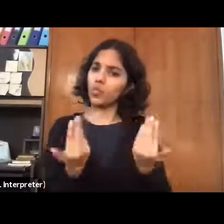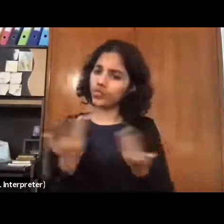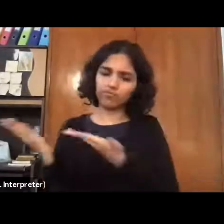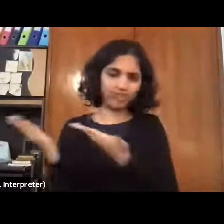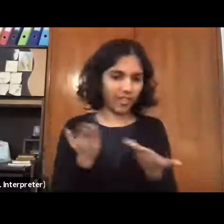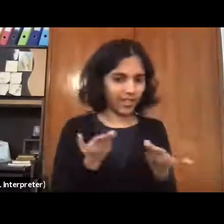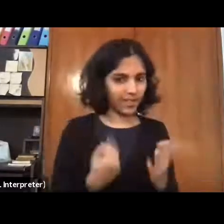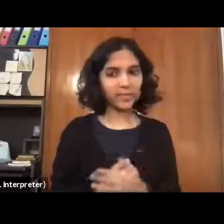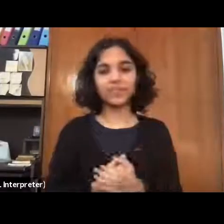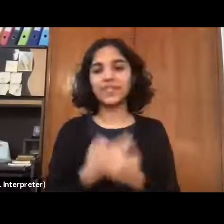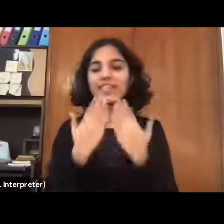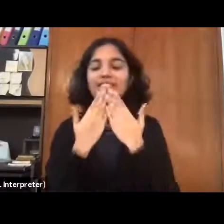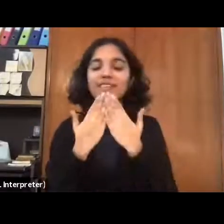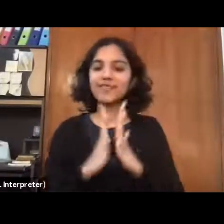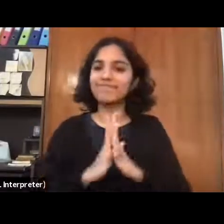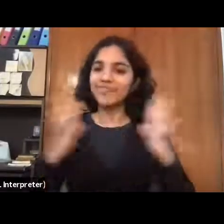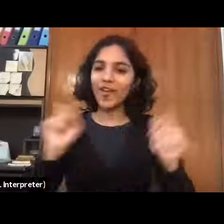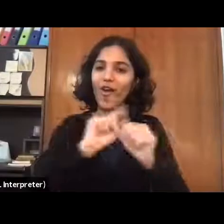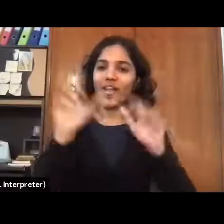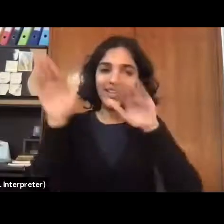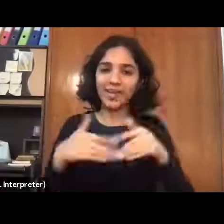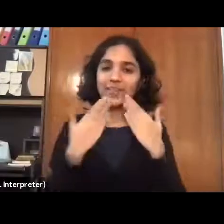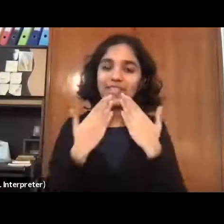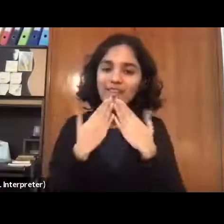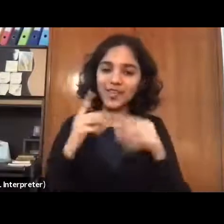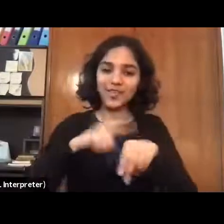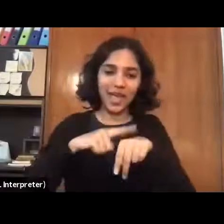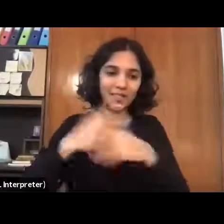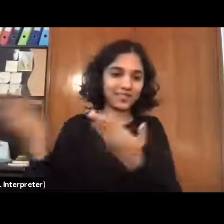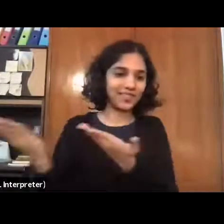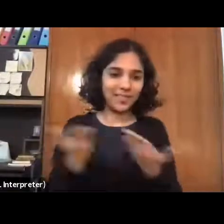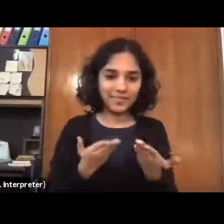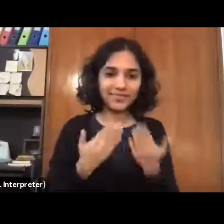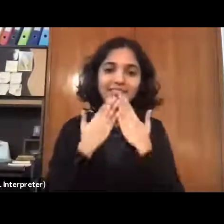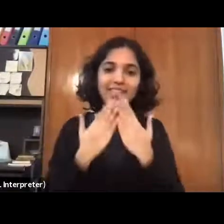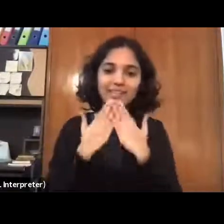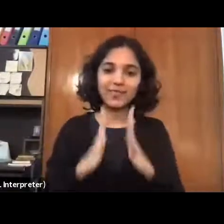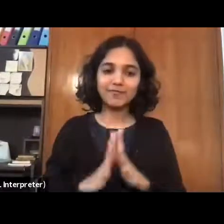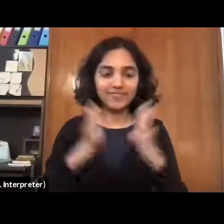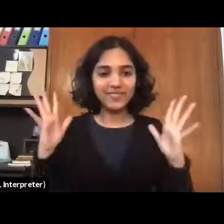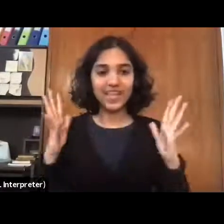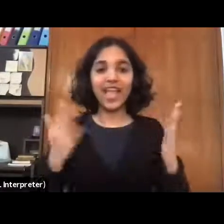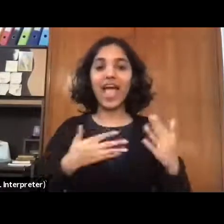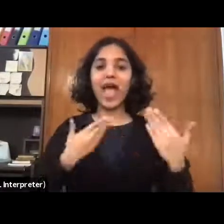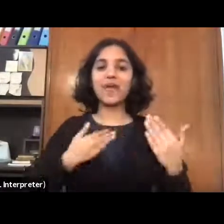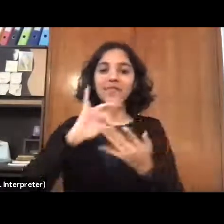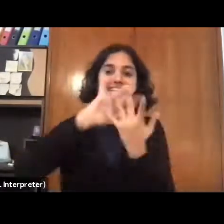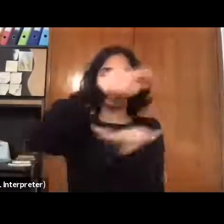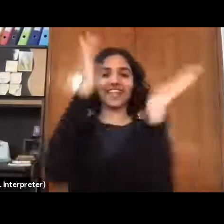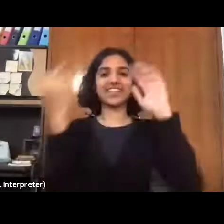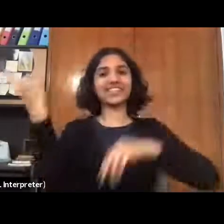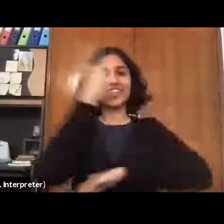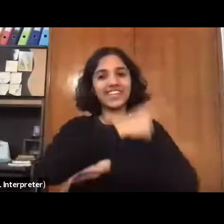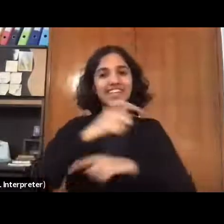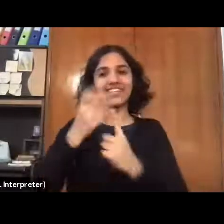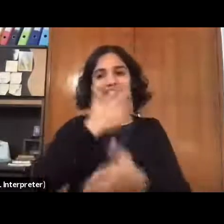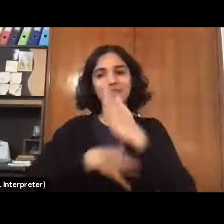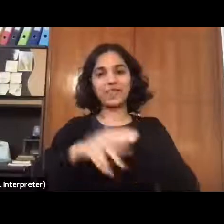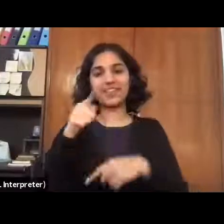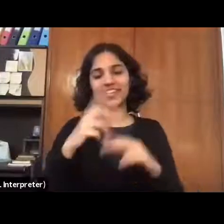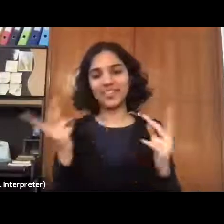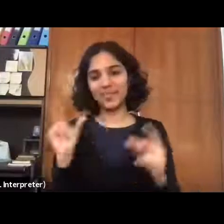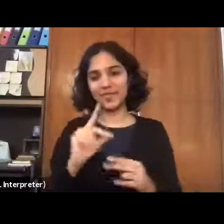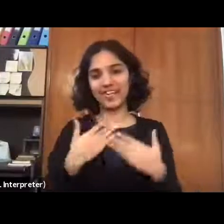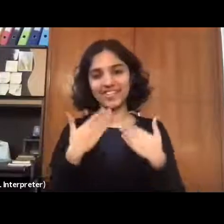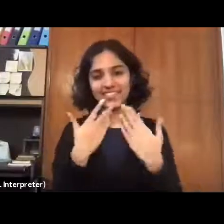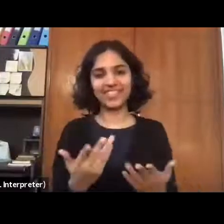effort. So thank you so much, each one of you, for taking time out, and a very happy International Day for Persons with Disability once again.